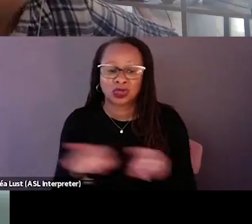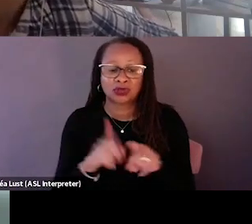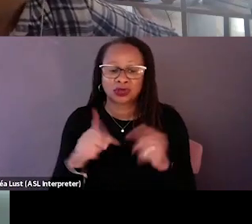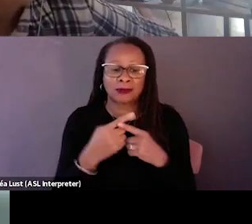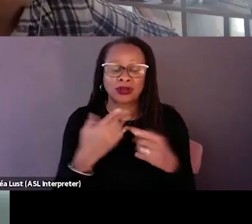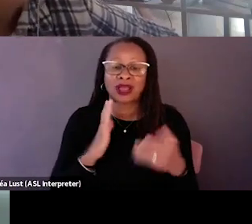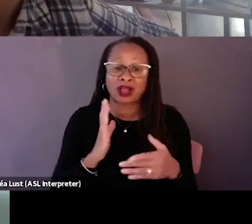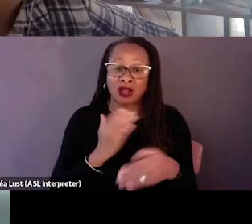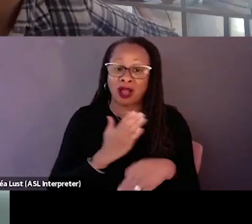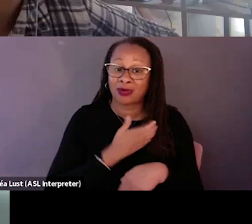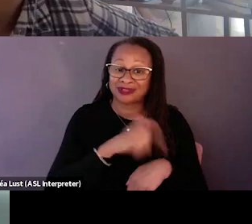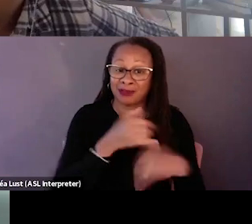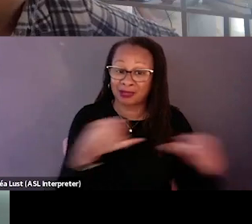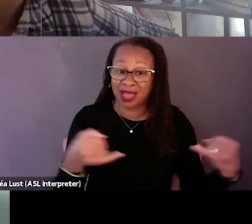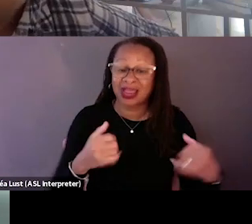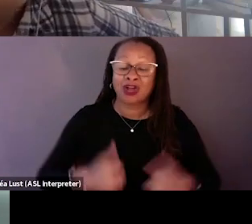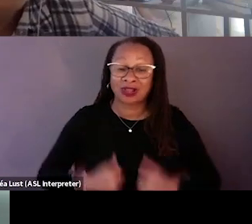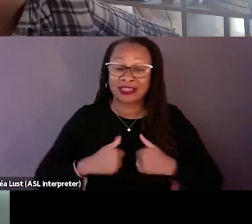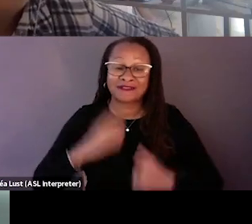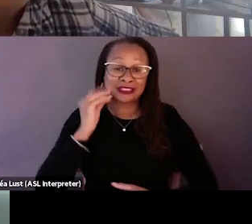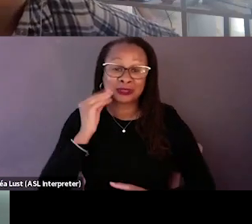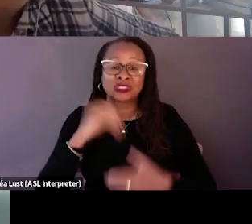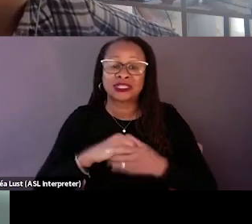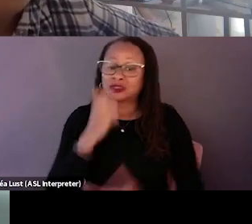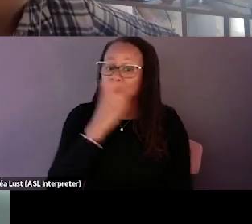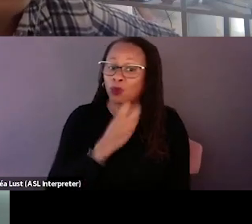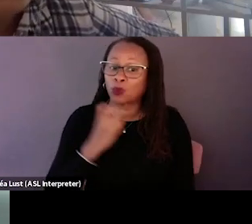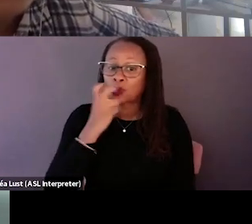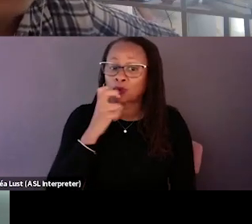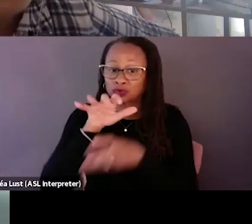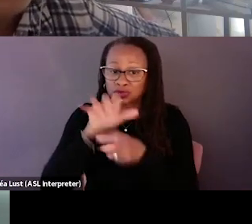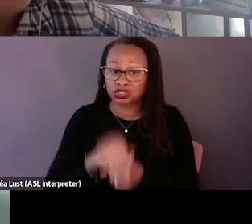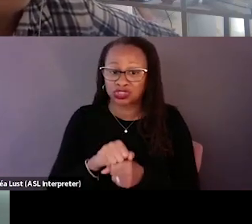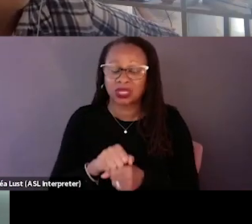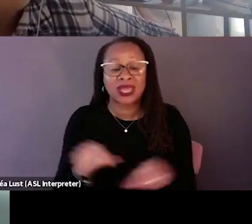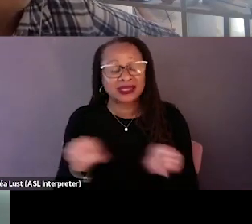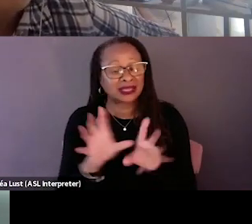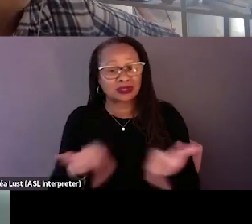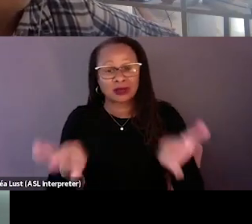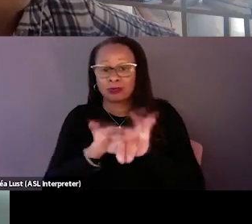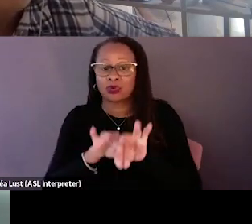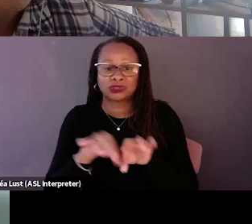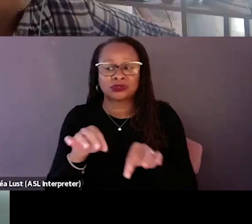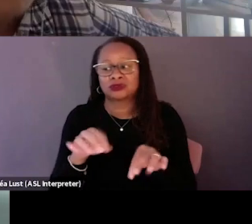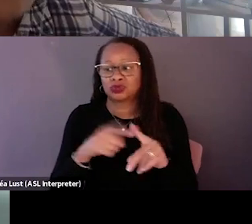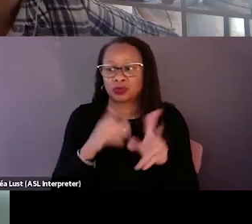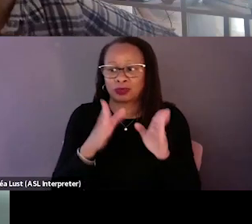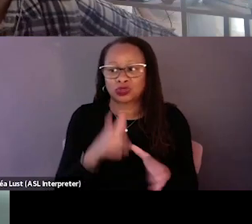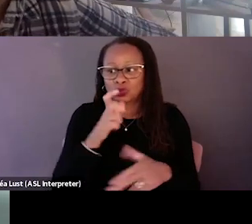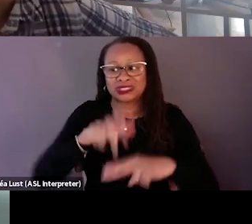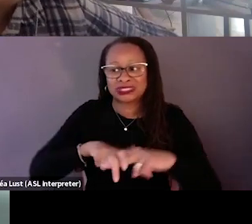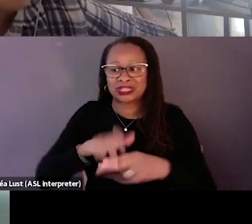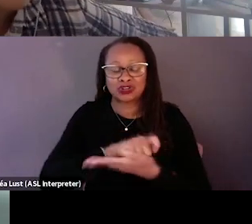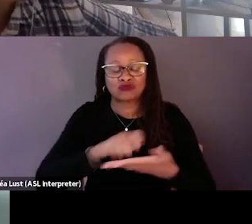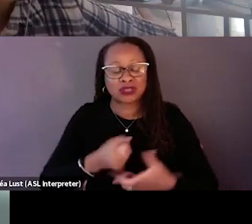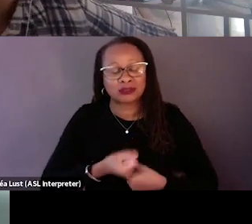lived experiences in this oral tradition. That is just as important as somebody who sits down and writes a poem in some